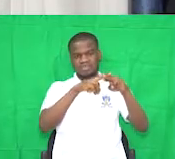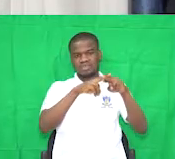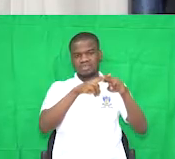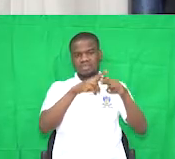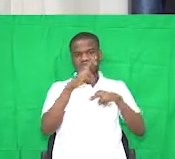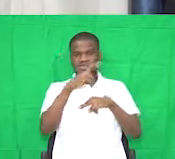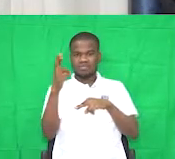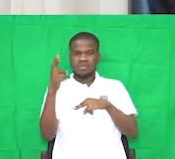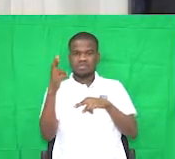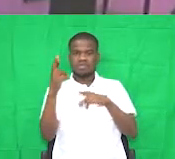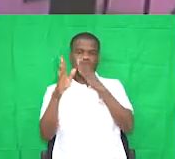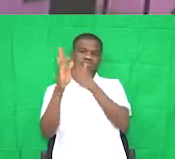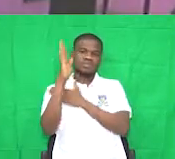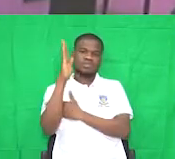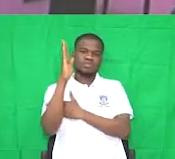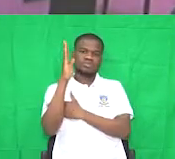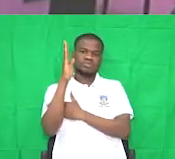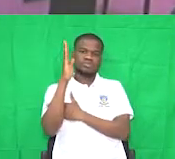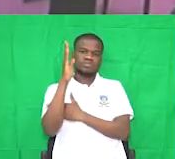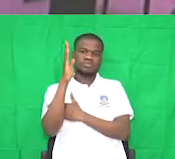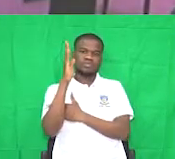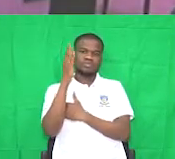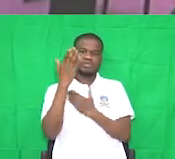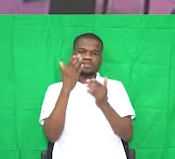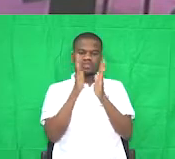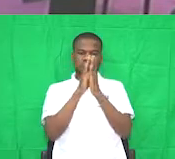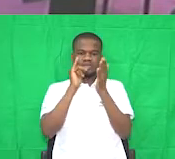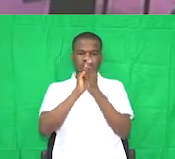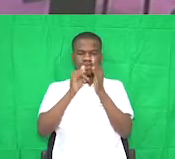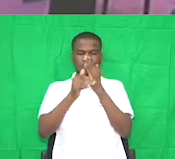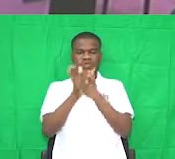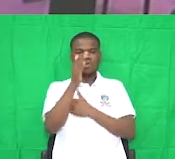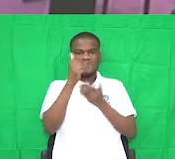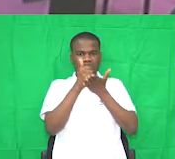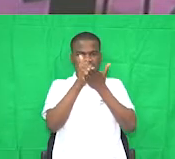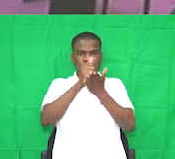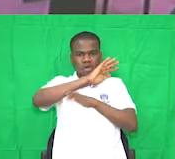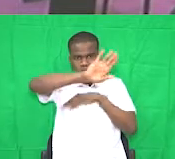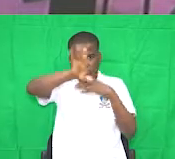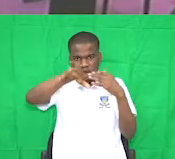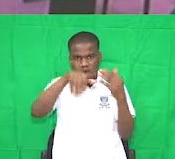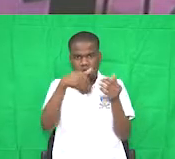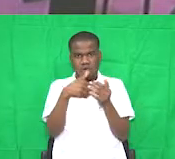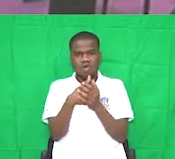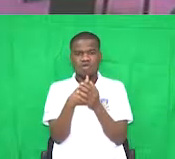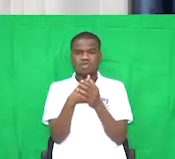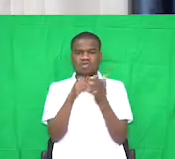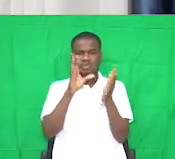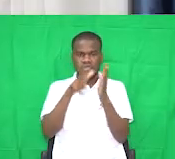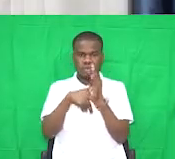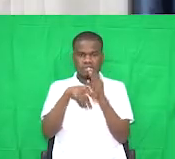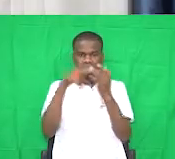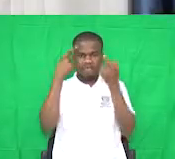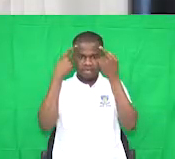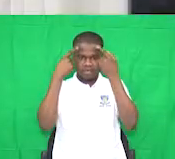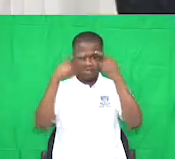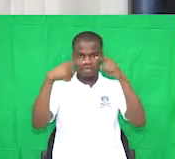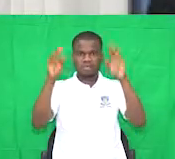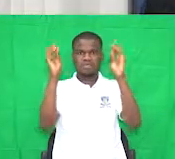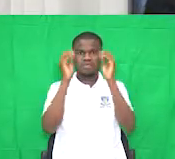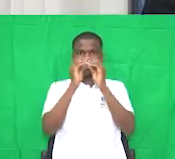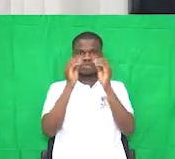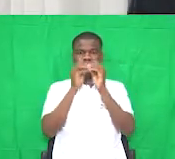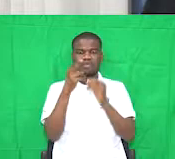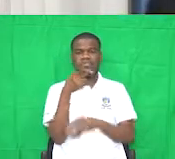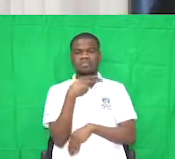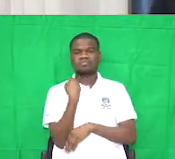wo fani fo ne ni mani no ndi ye nyina nim bra ye nyina susu dem buta ye nti na nyame de ya ba wiase sa wo betena